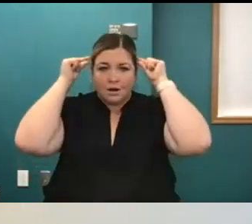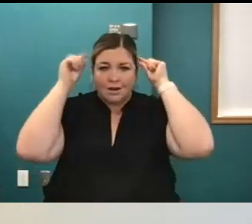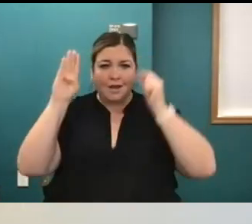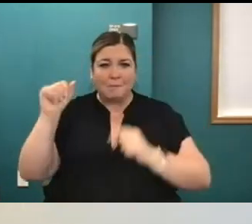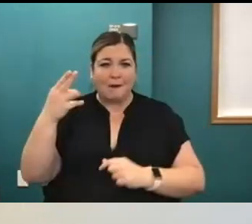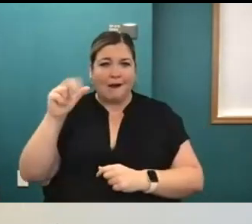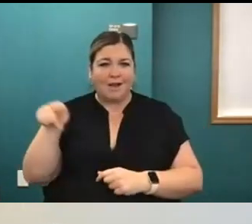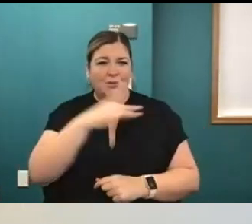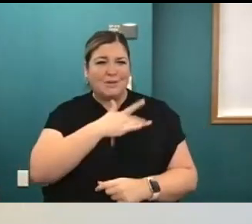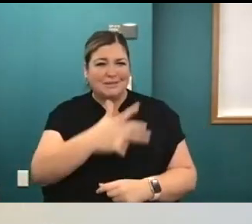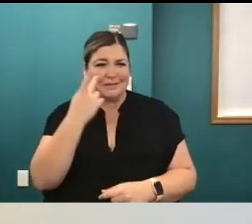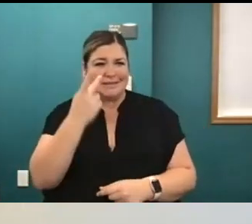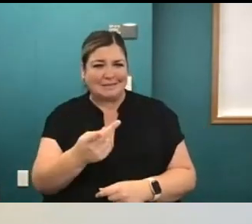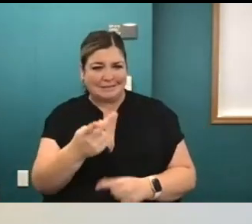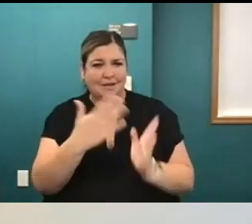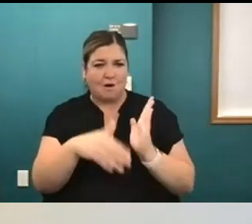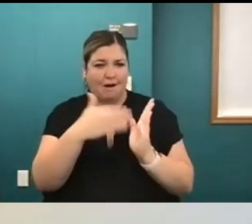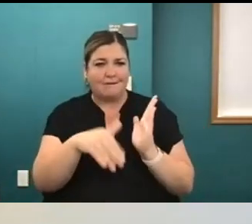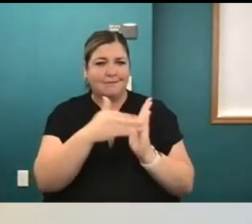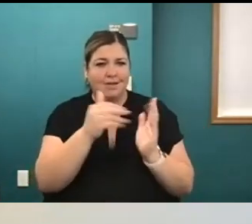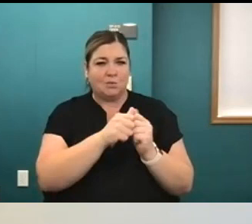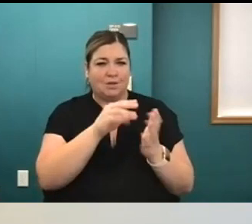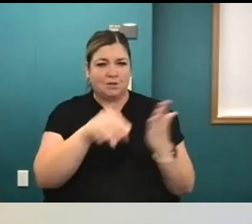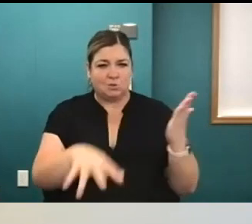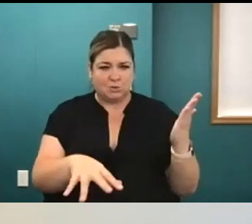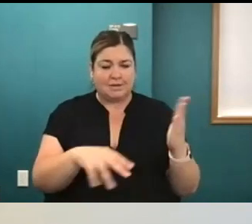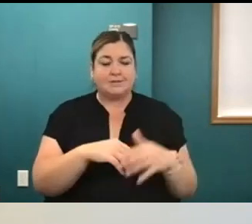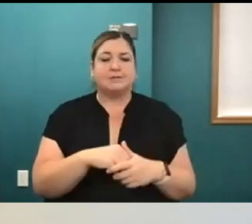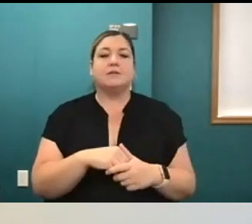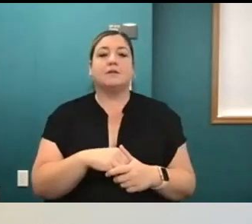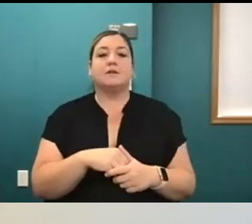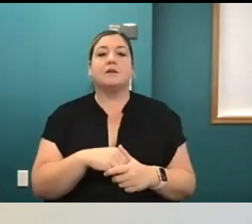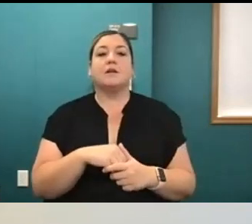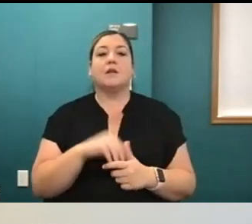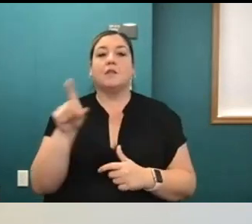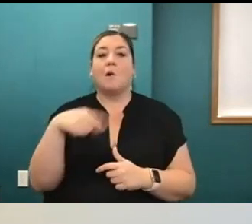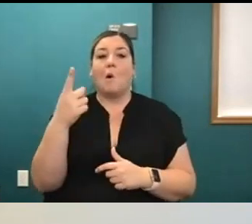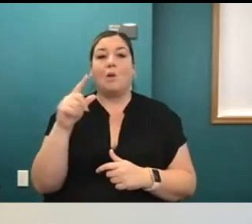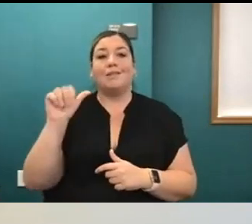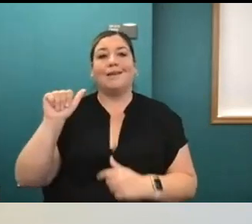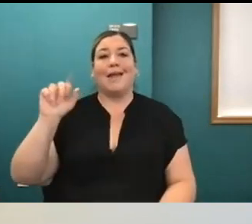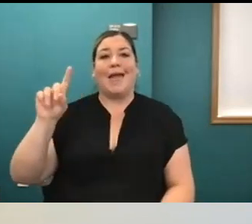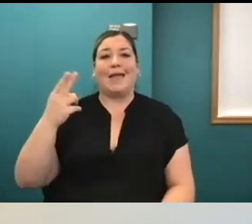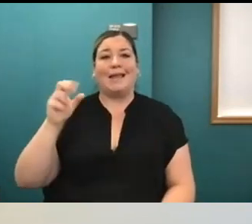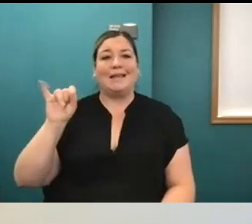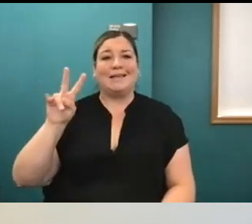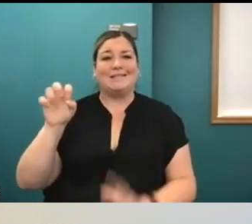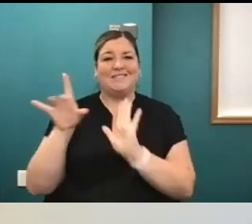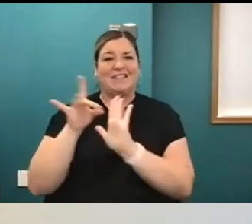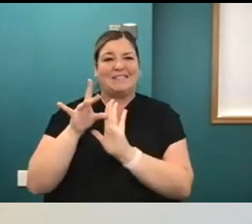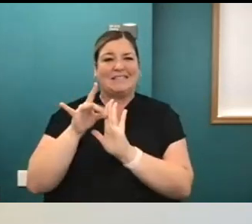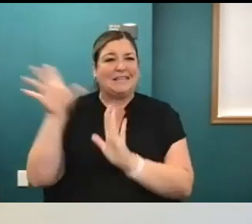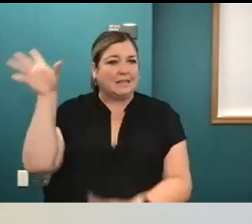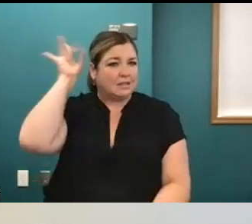probably typically used to working with or seeing within the classroom. It is the only adhesive bone conduction option available.